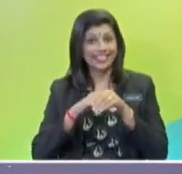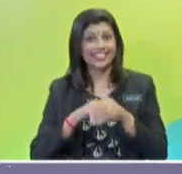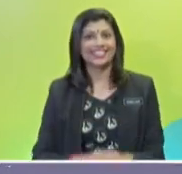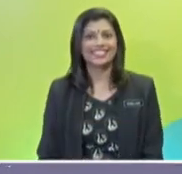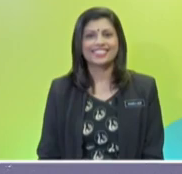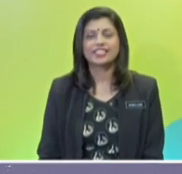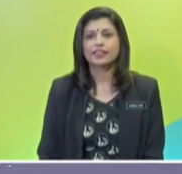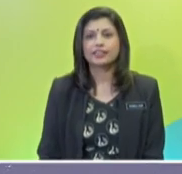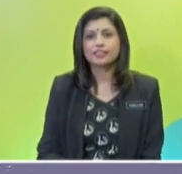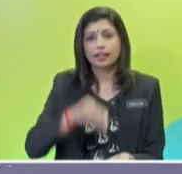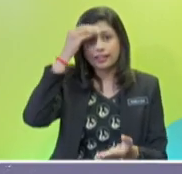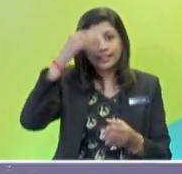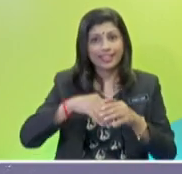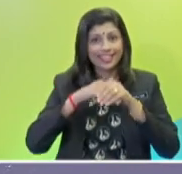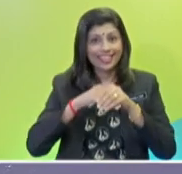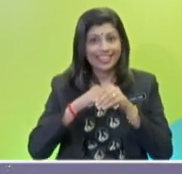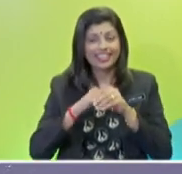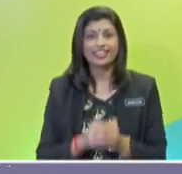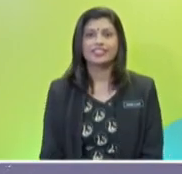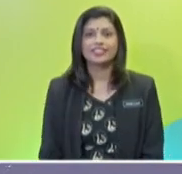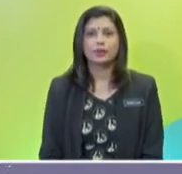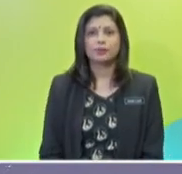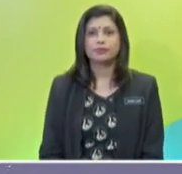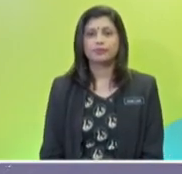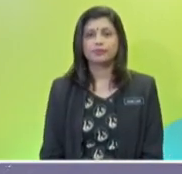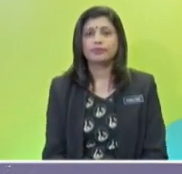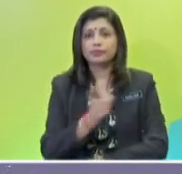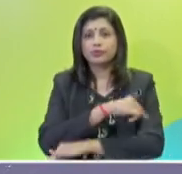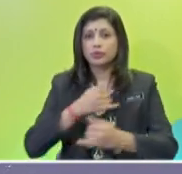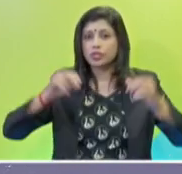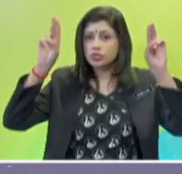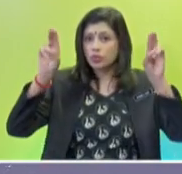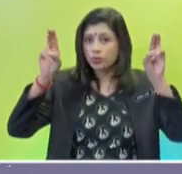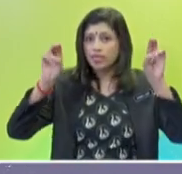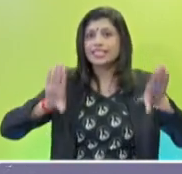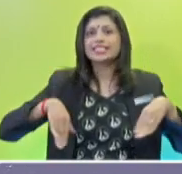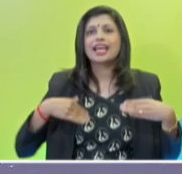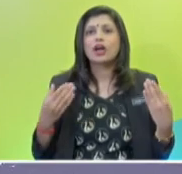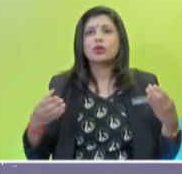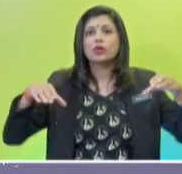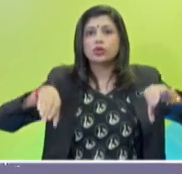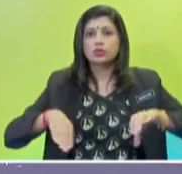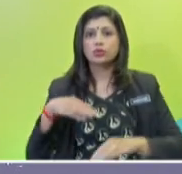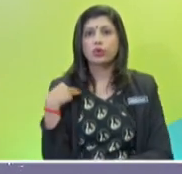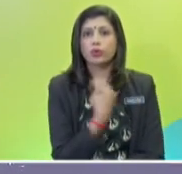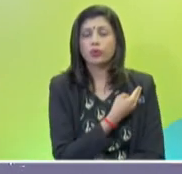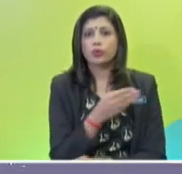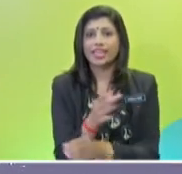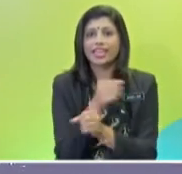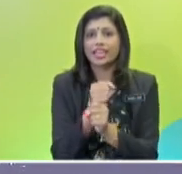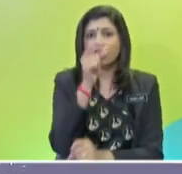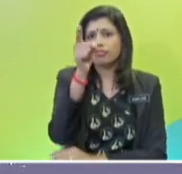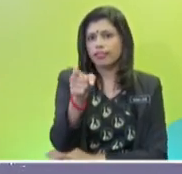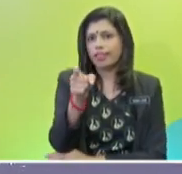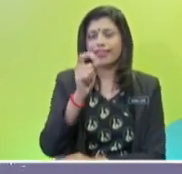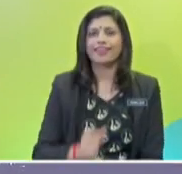as teacher Zakia for Bahasa Inggeris. And today's topic is how do we get there? And in this segment, we are going to be learning and